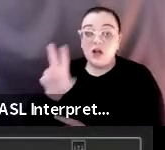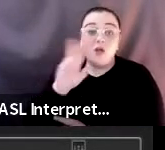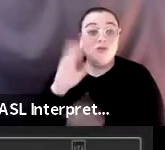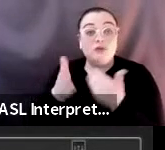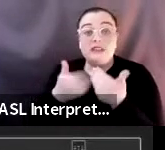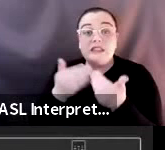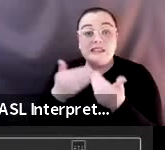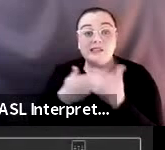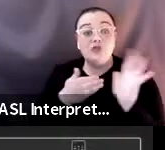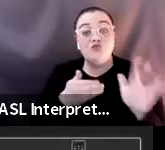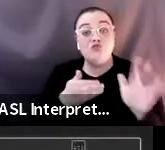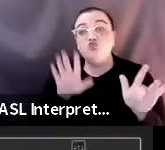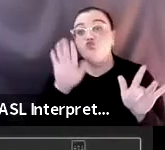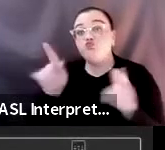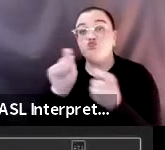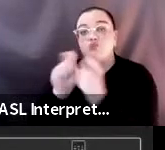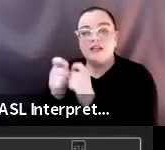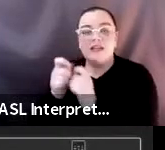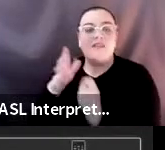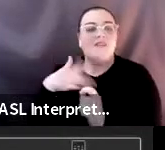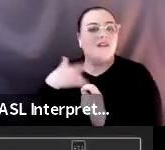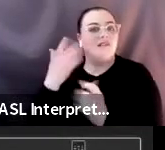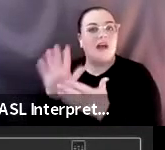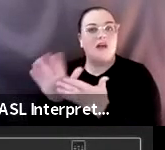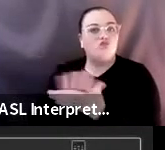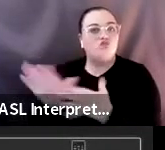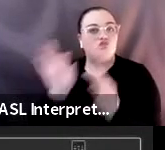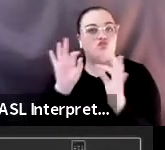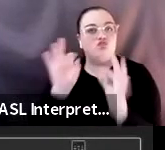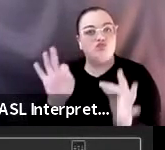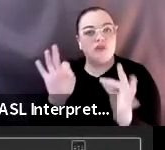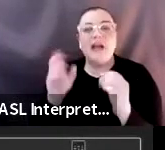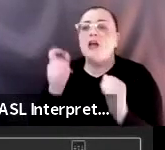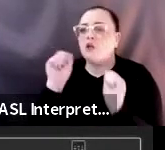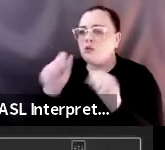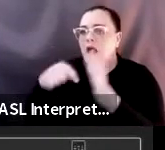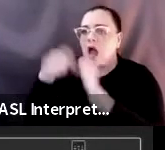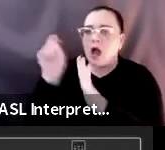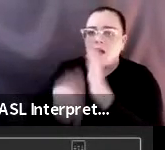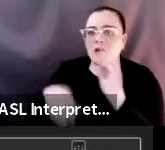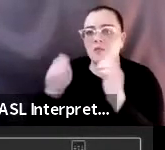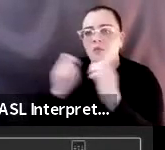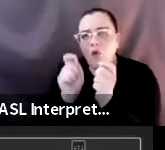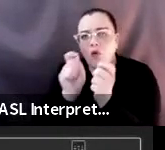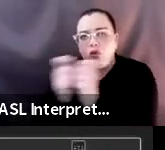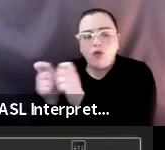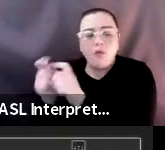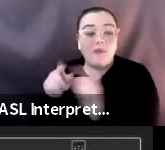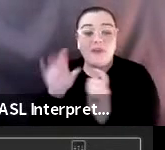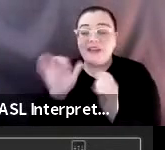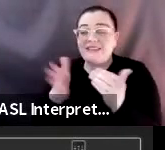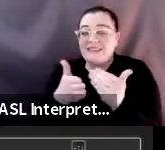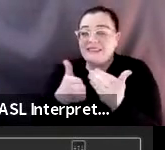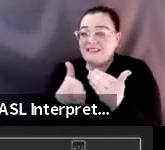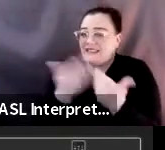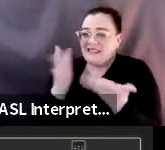And this is kind of a make it better button for sound. There's a lot deeper and many more things you can do within Final Cut, but this is going to give you a really simplified process to